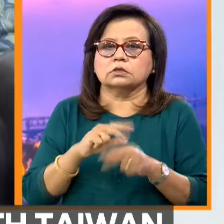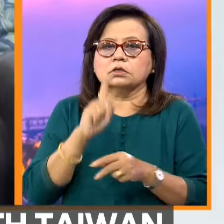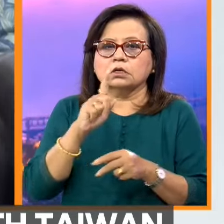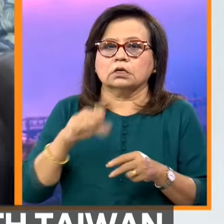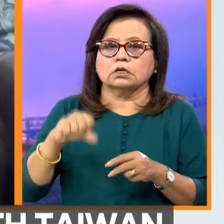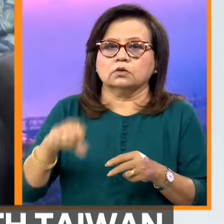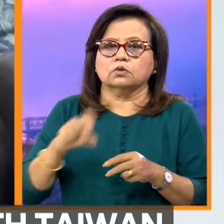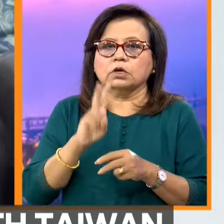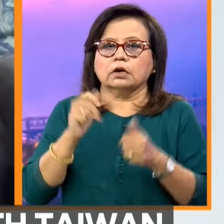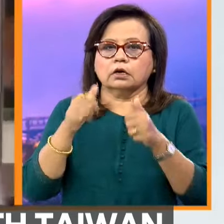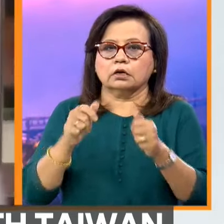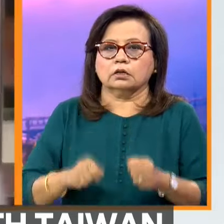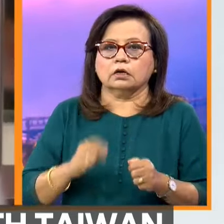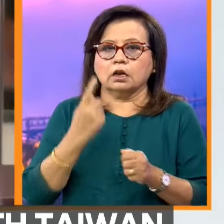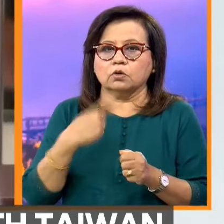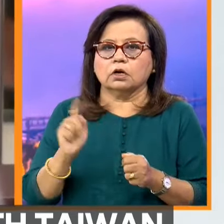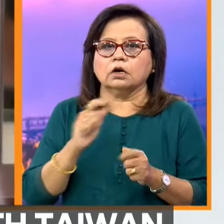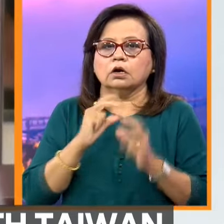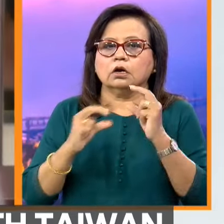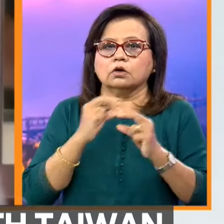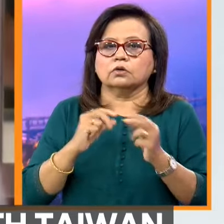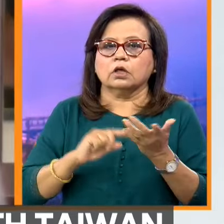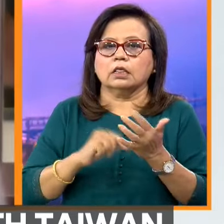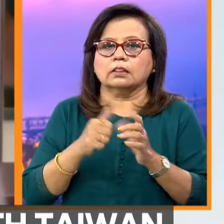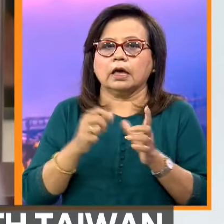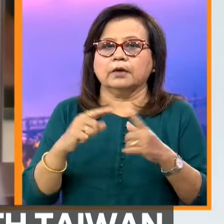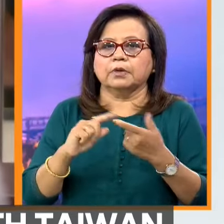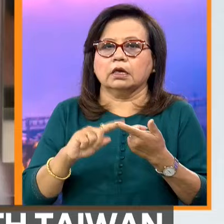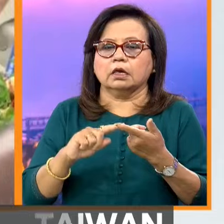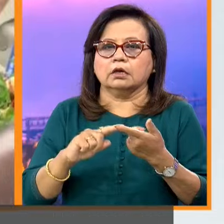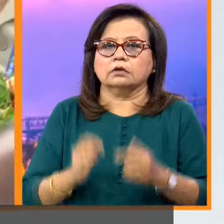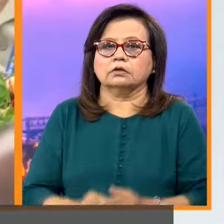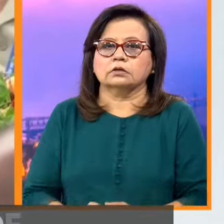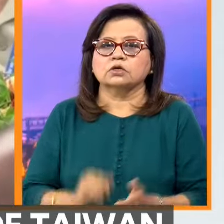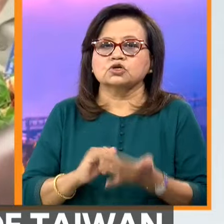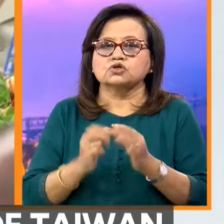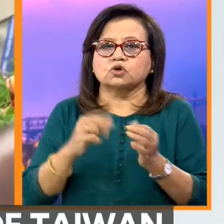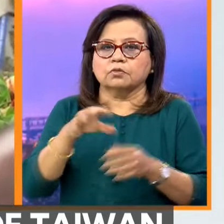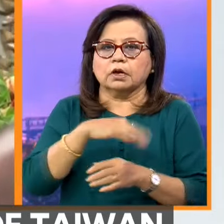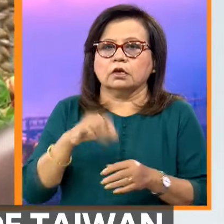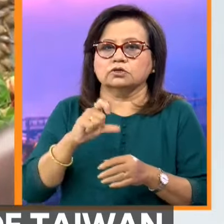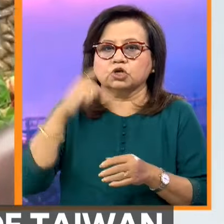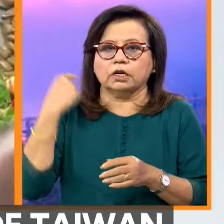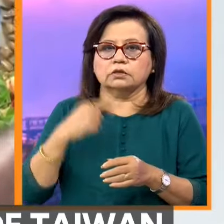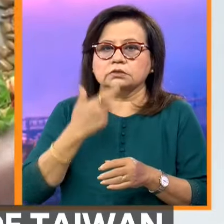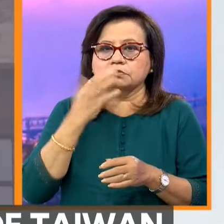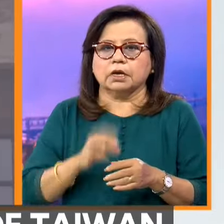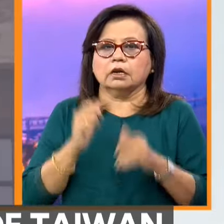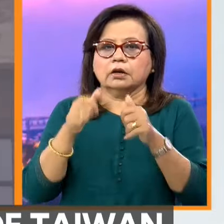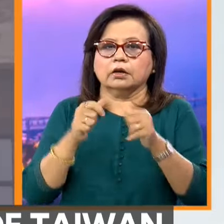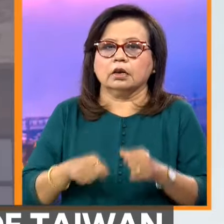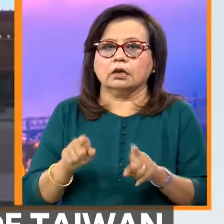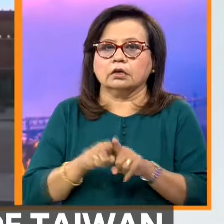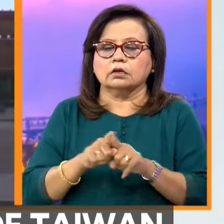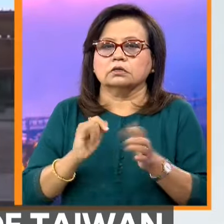a 1992 agreement that allowed talks with Taipei. Solomon Islands, China's main partner in the